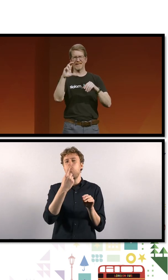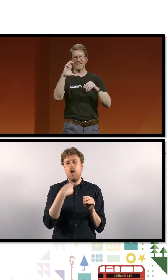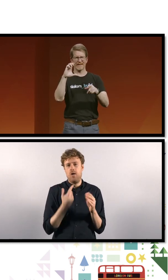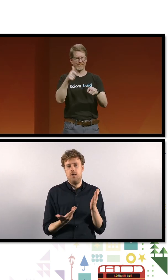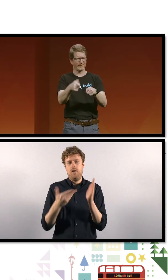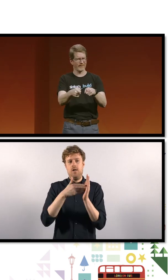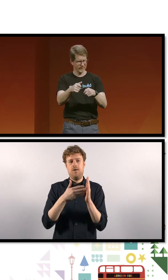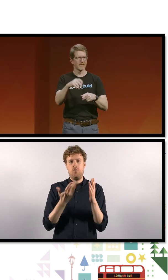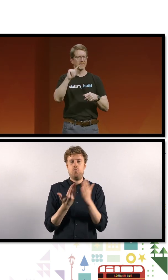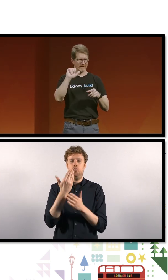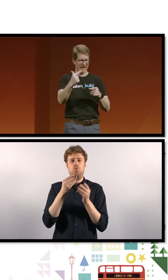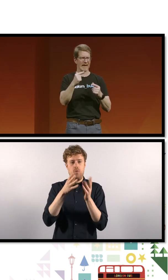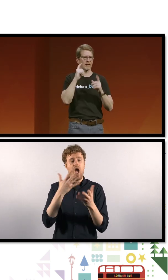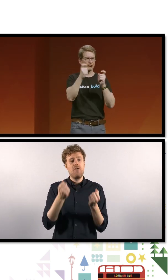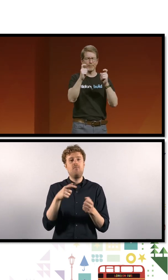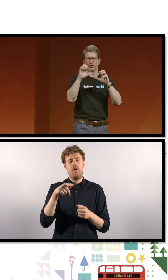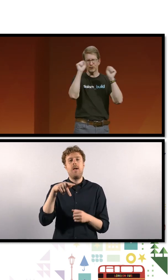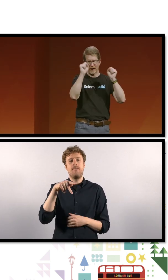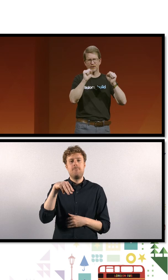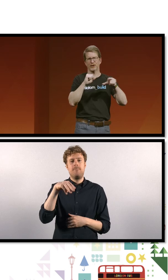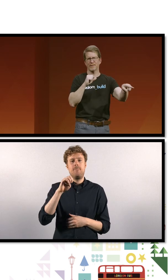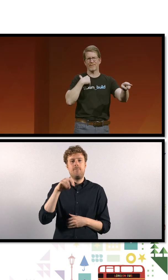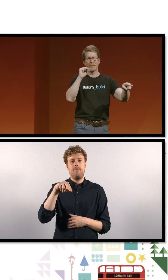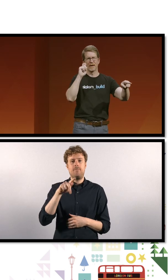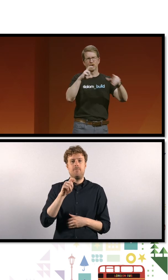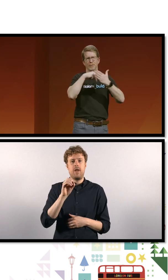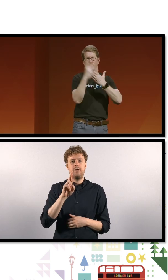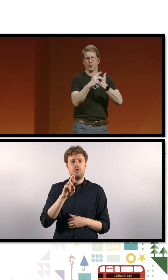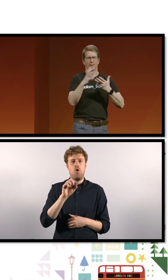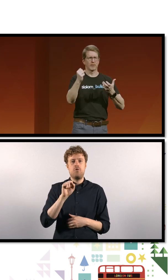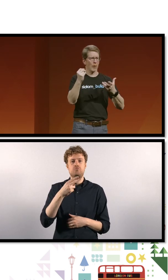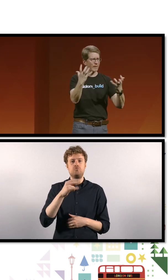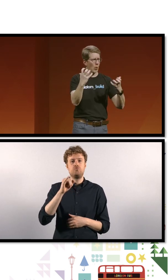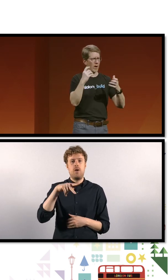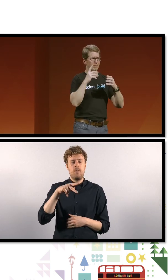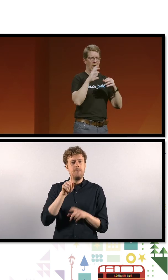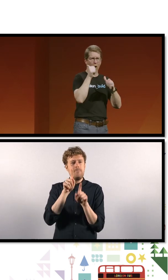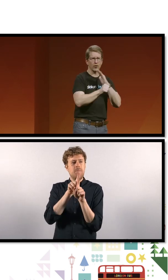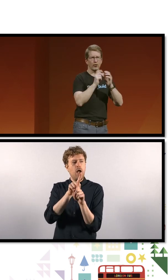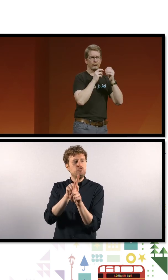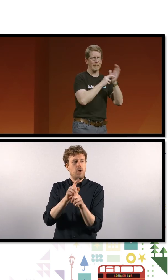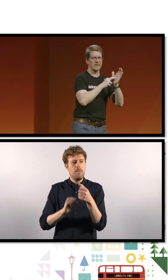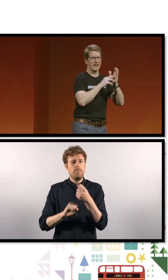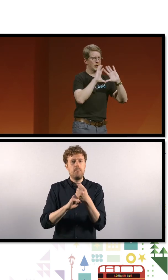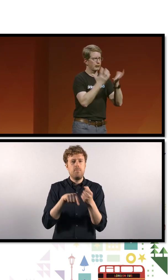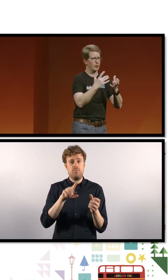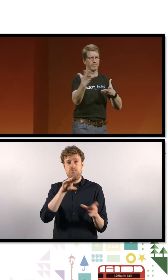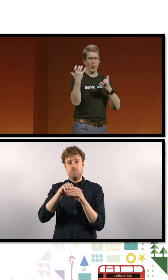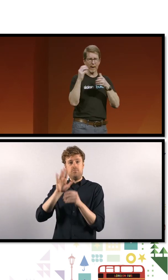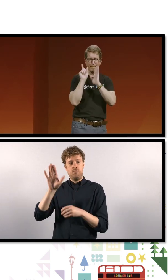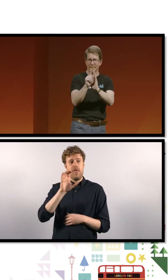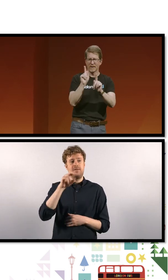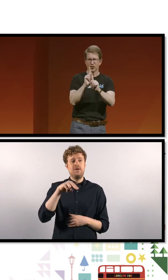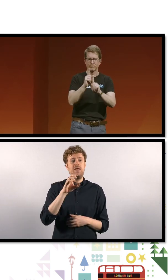implemented within CNCF, contribution strategies with the mentorship program here.